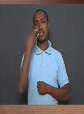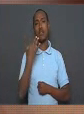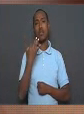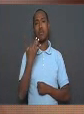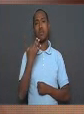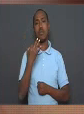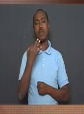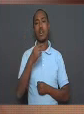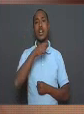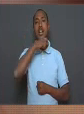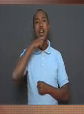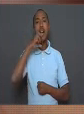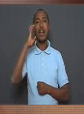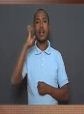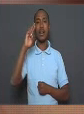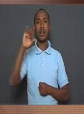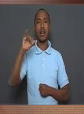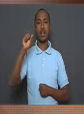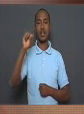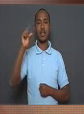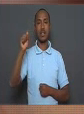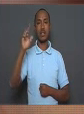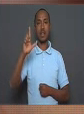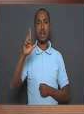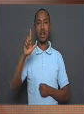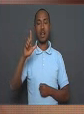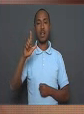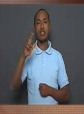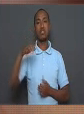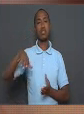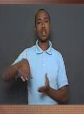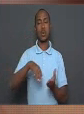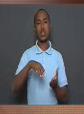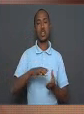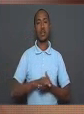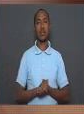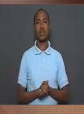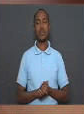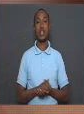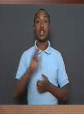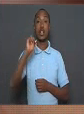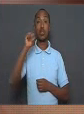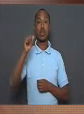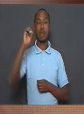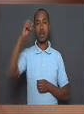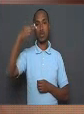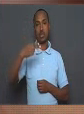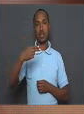dry crystals or a thick liquid gel. The sodium